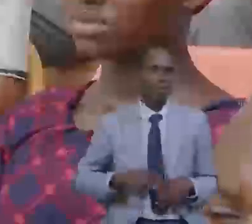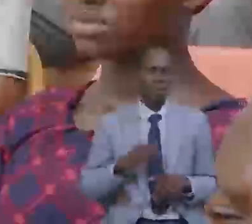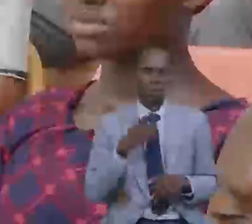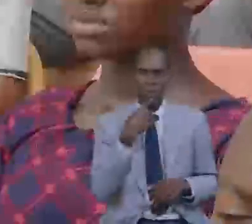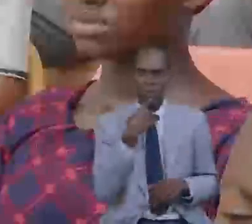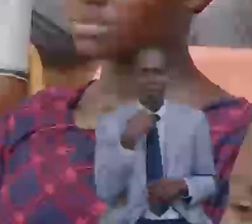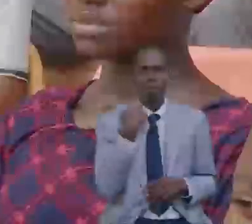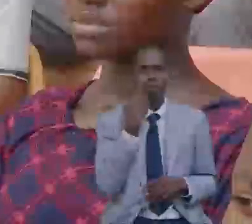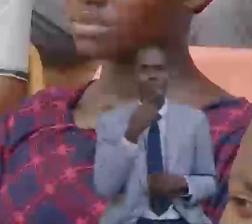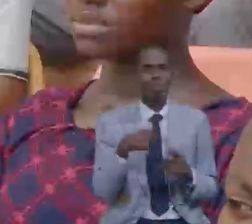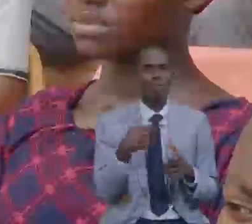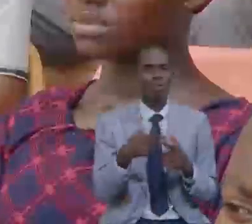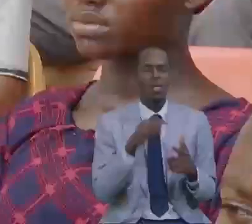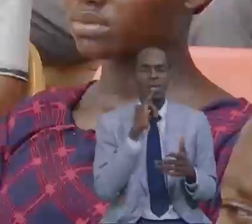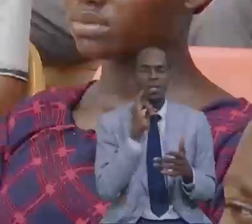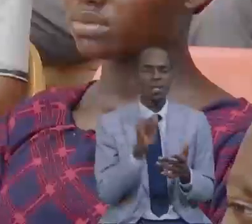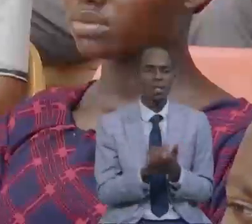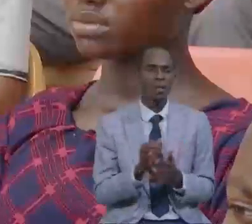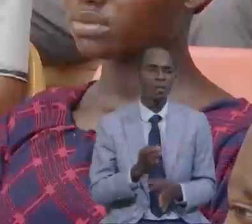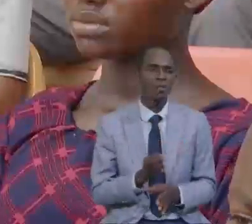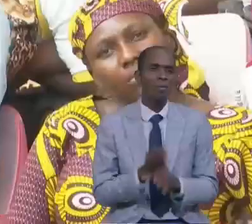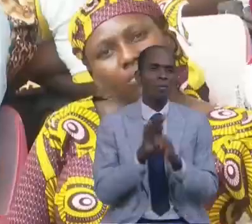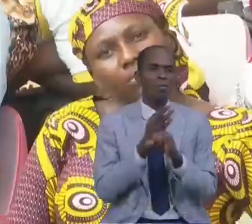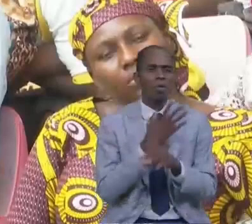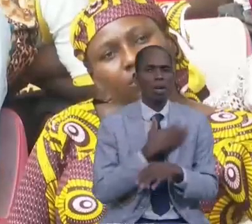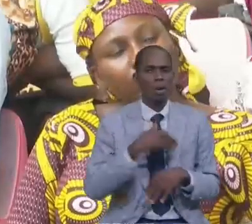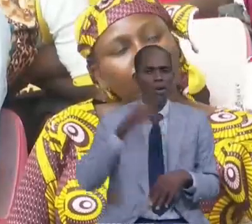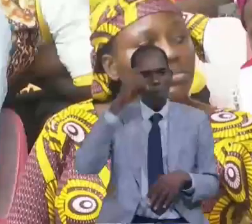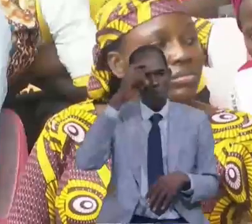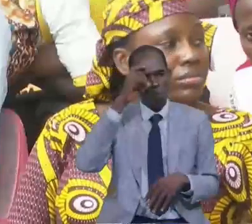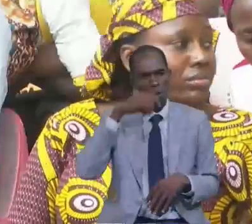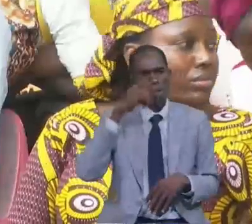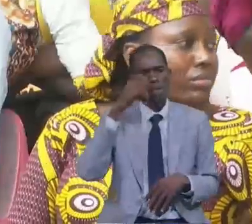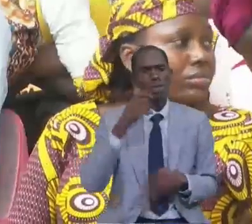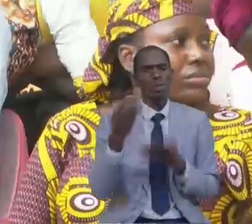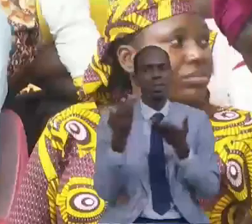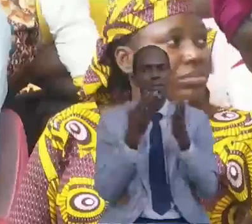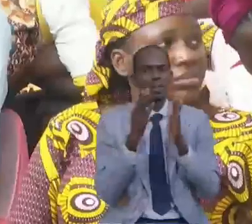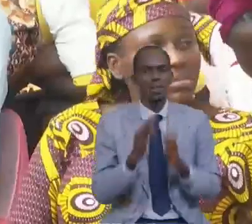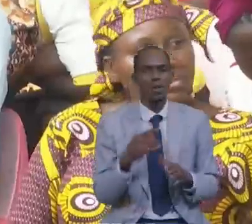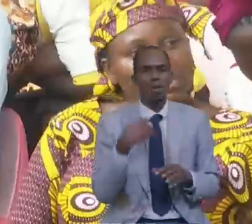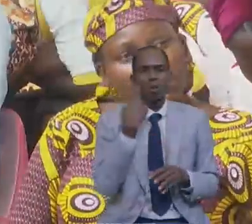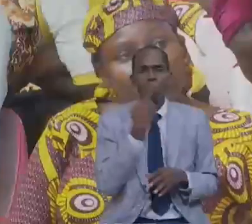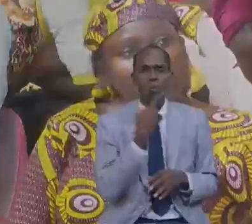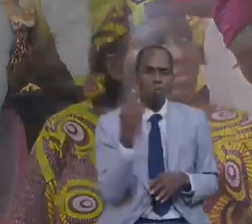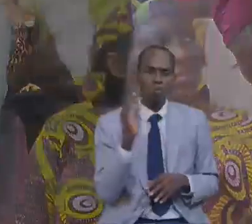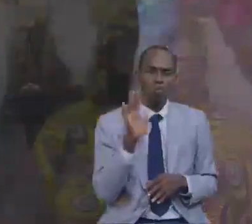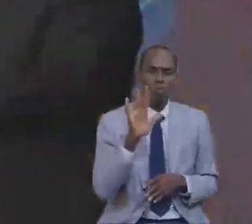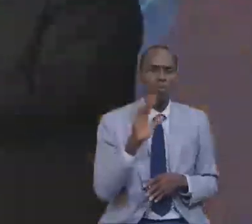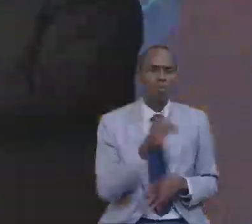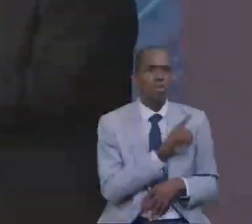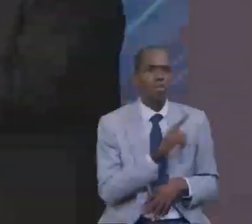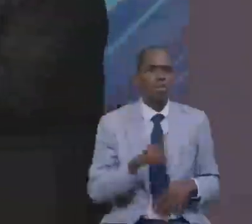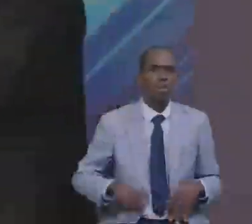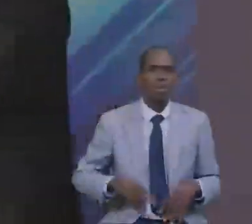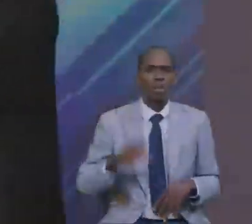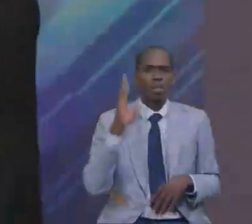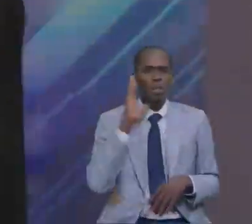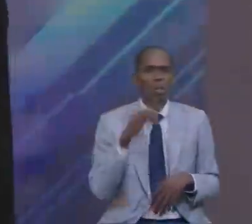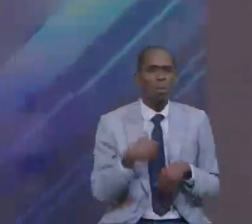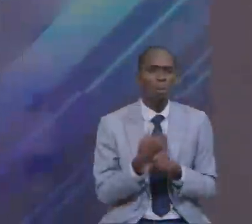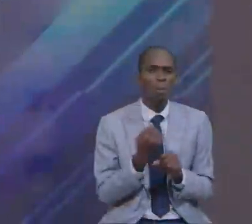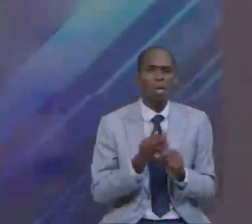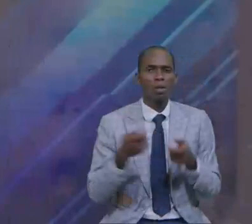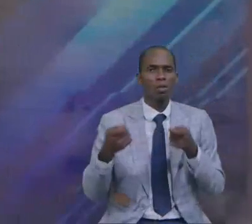Lord shall make ruler over his household, to give them